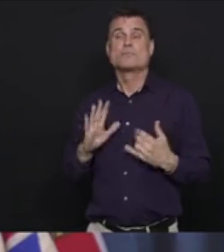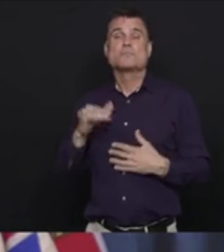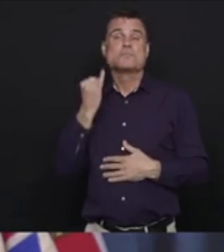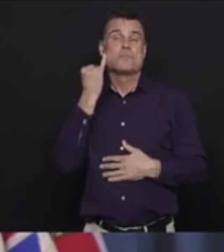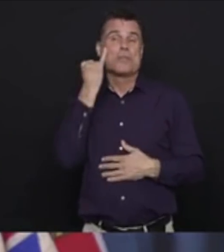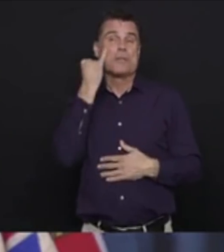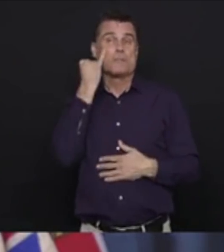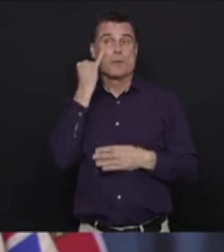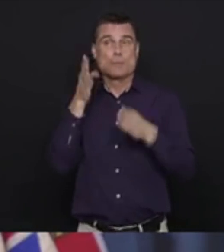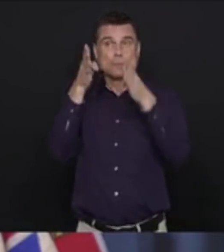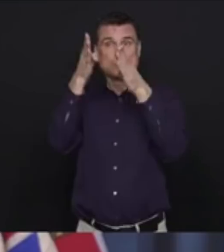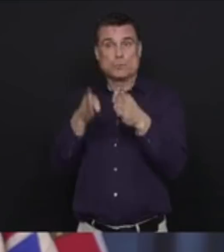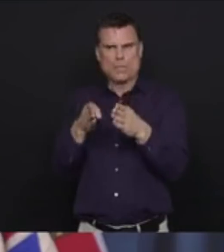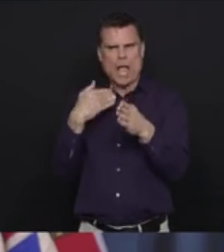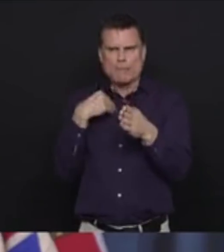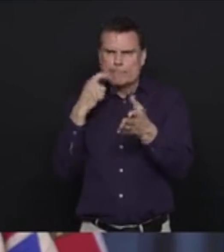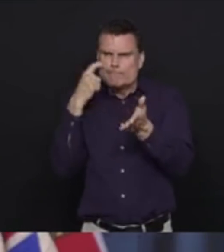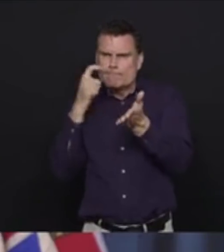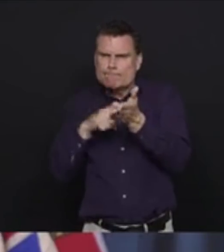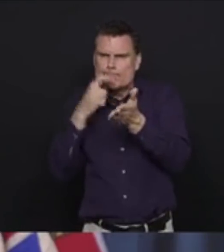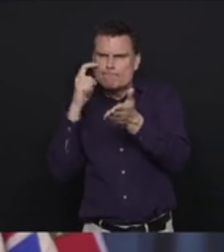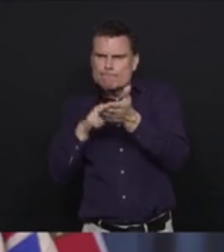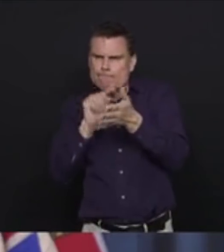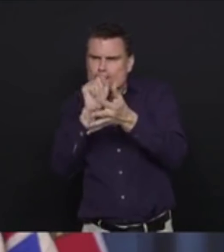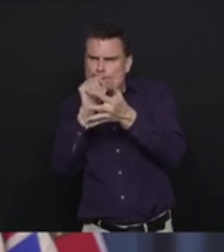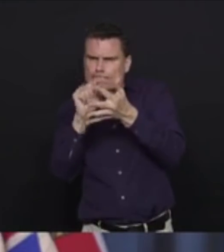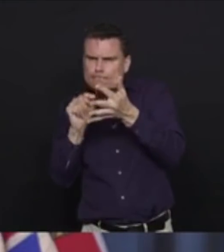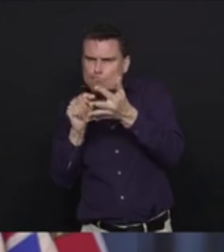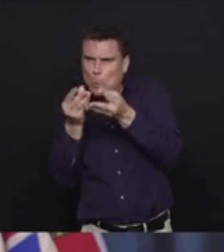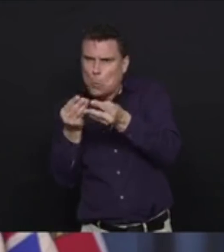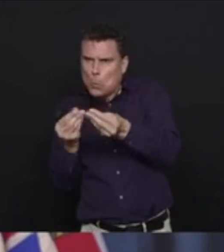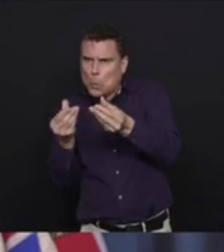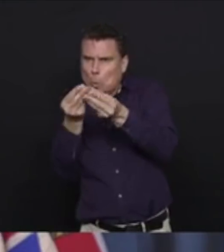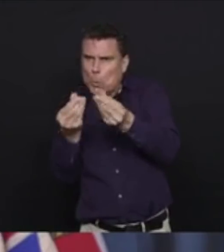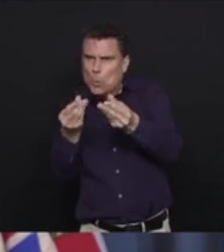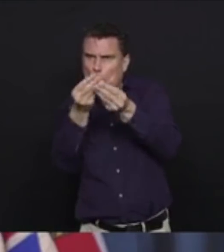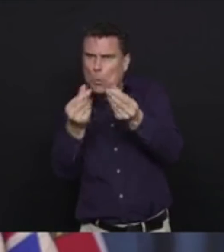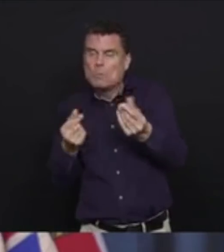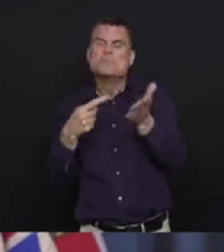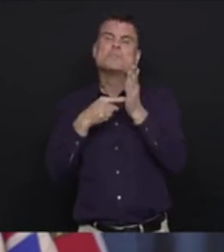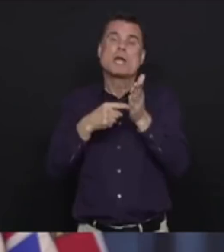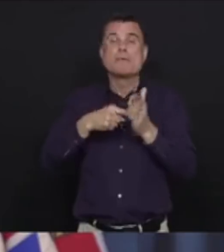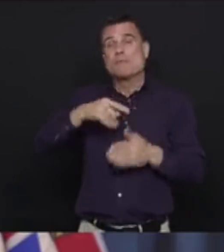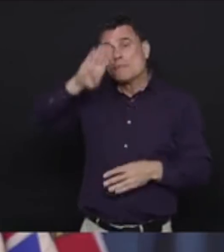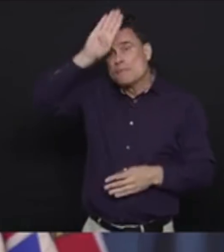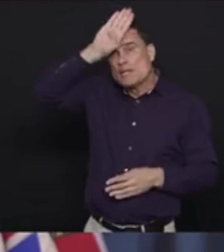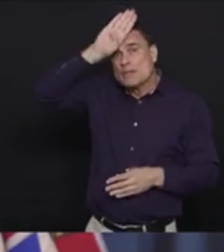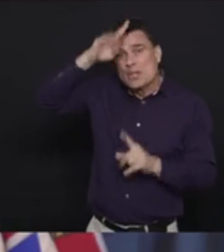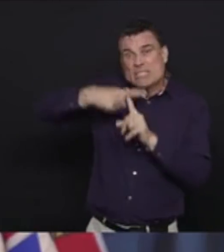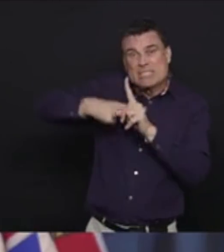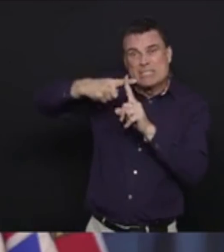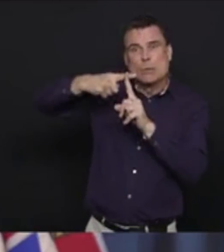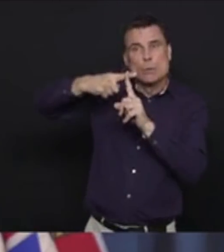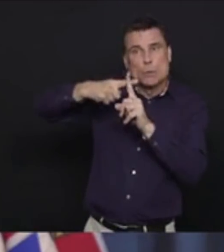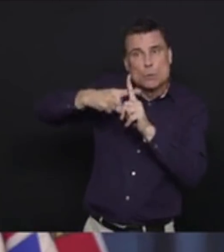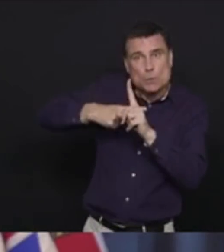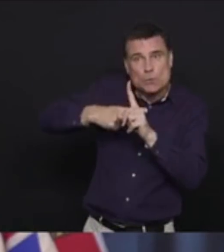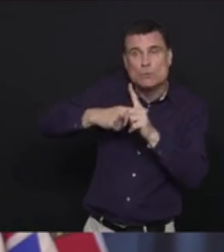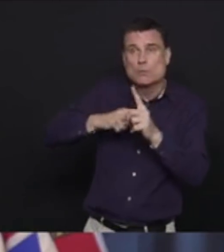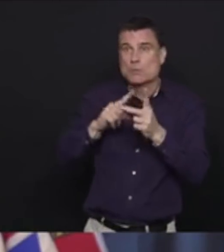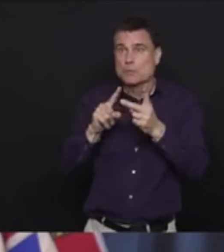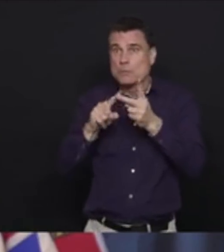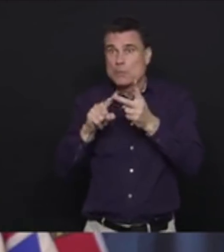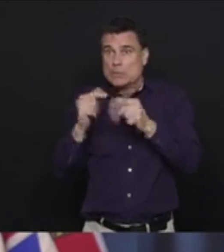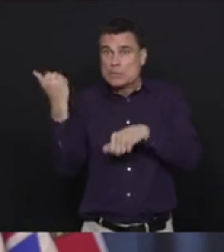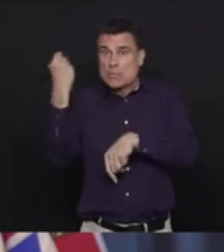have resolved, they no longer have a fever, and it has been 10 days since their symptoms. So that is the reason why we've been